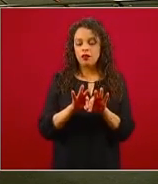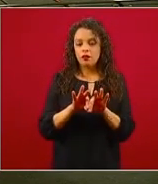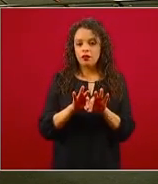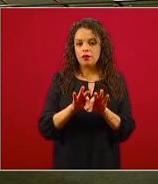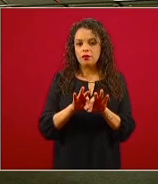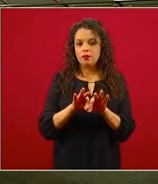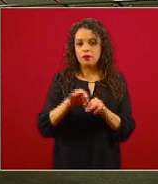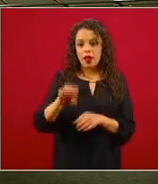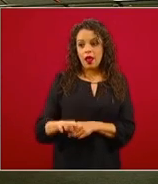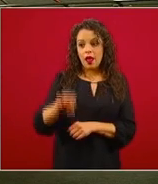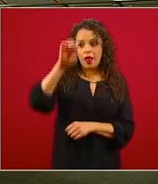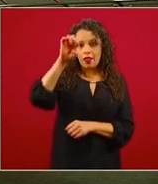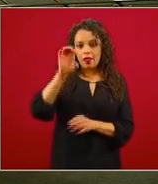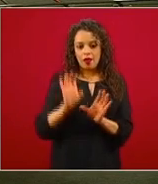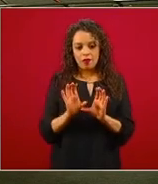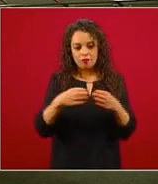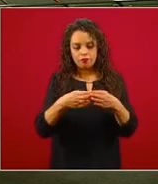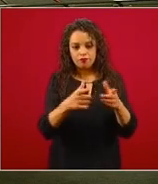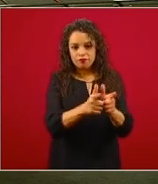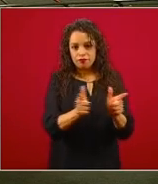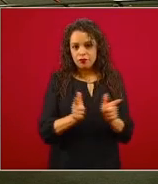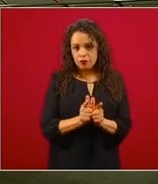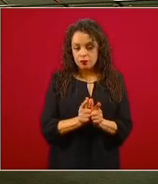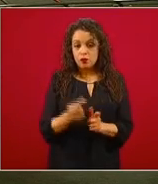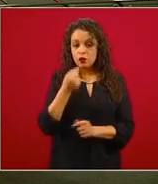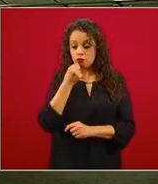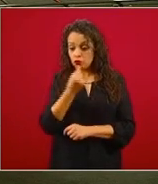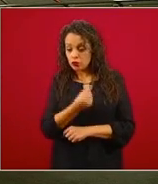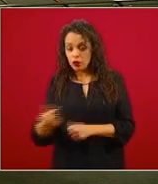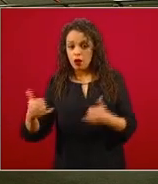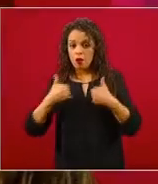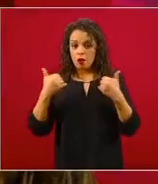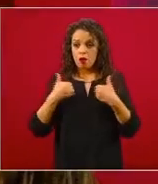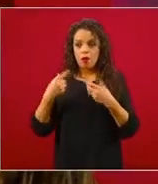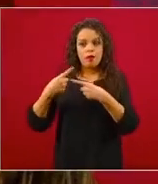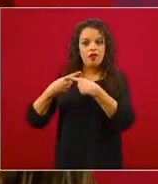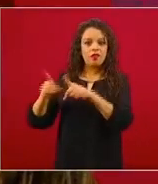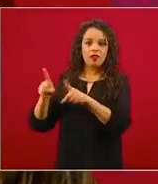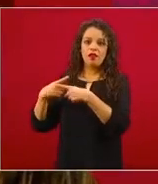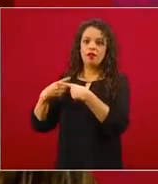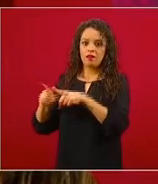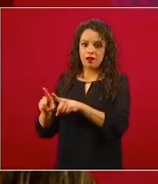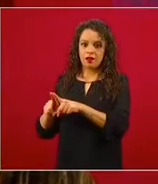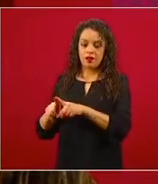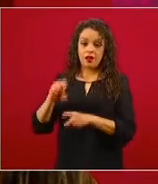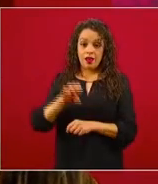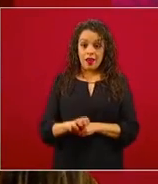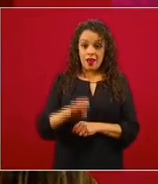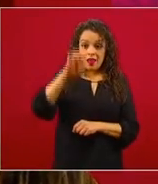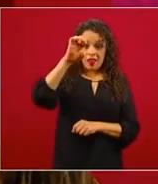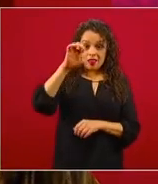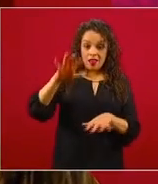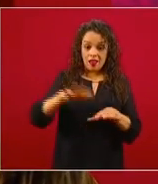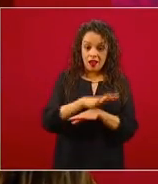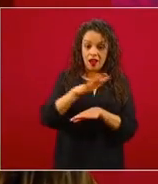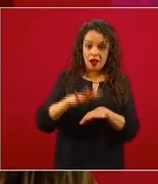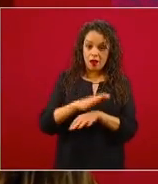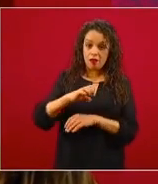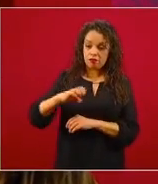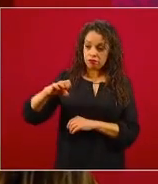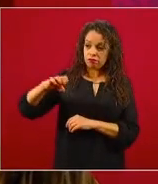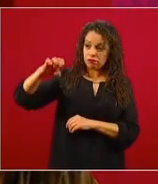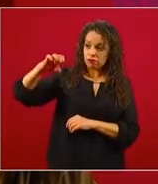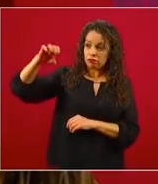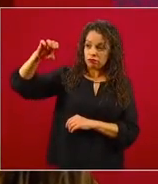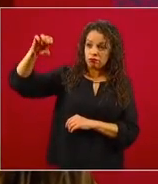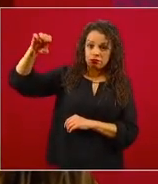to understand that children and adolescents react in a different way. And as we go and see people who are older, we